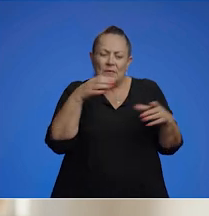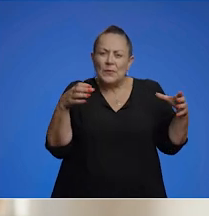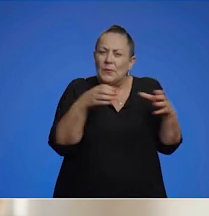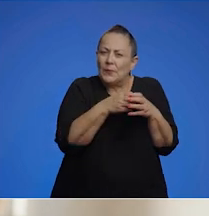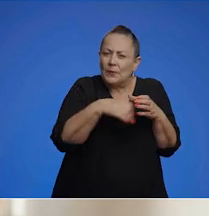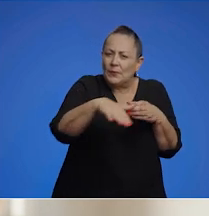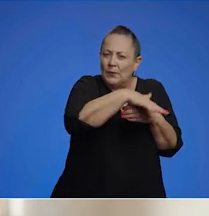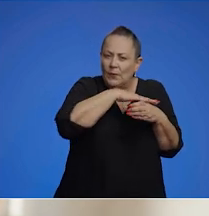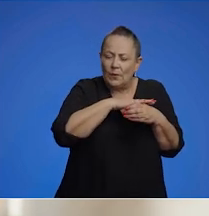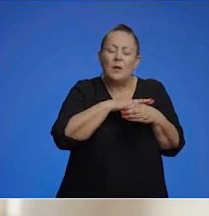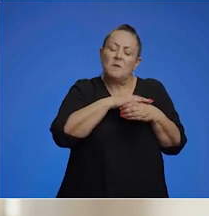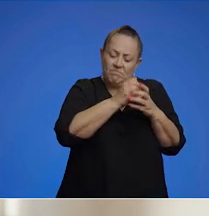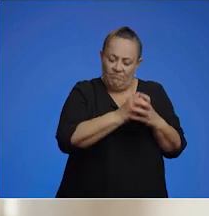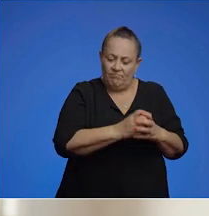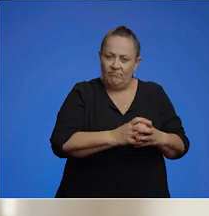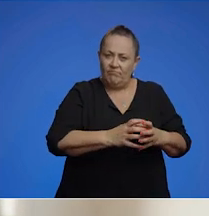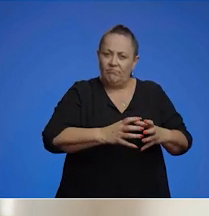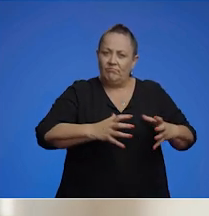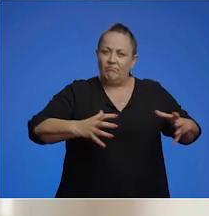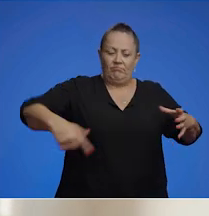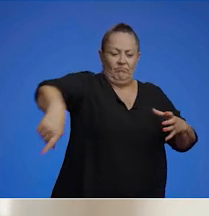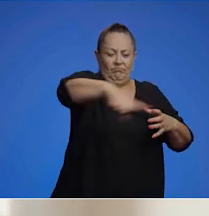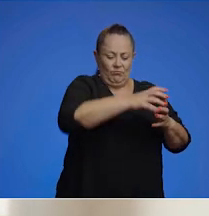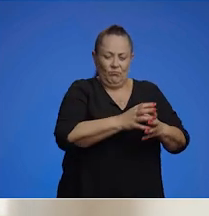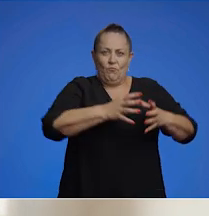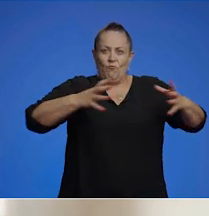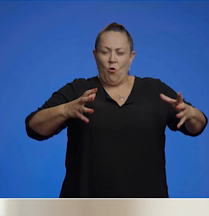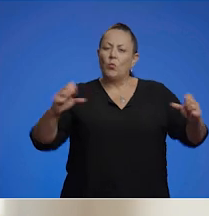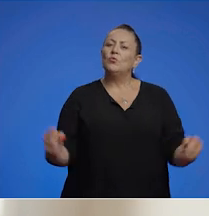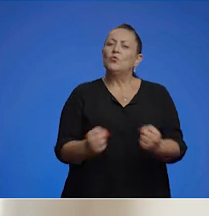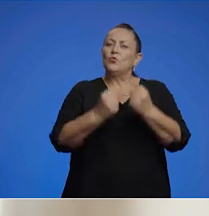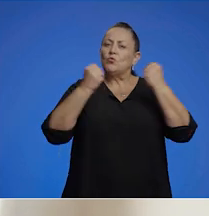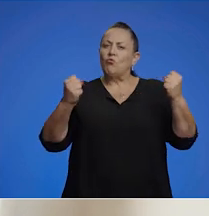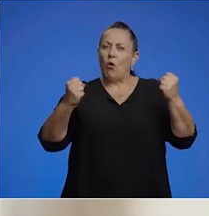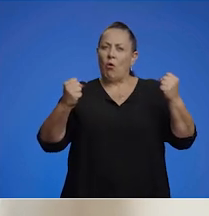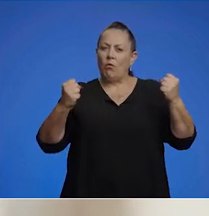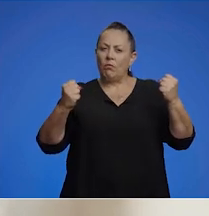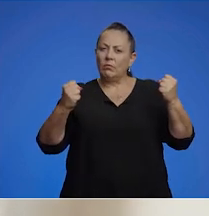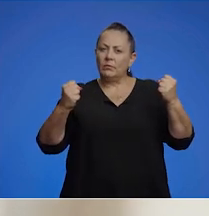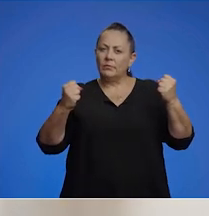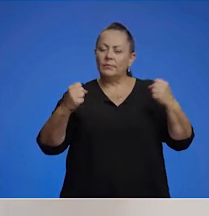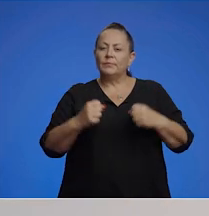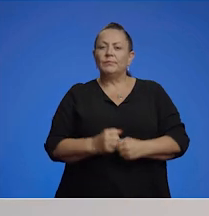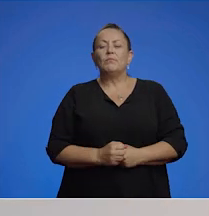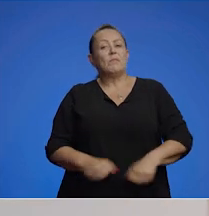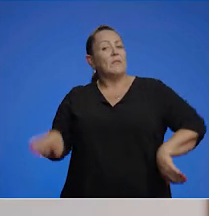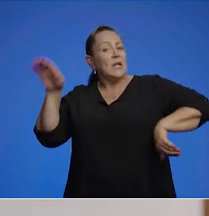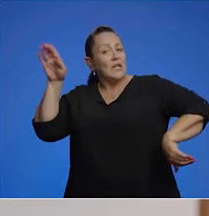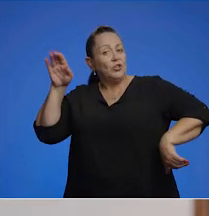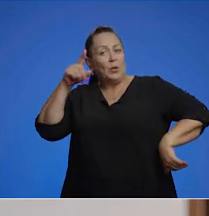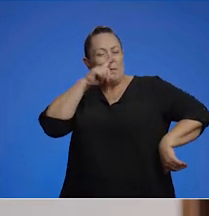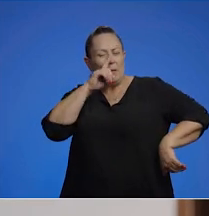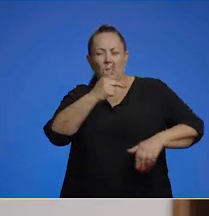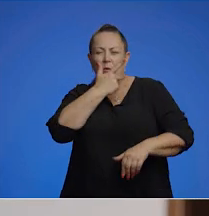numbers. But there he became a nation, great, mighty, and strong. The